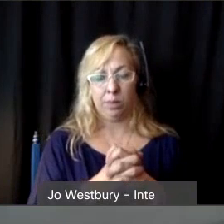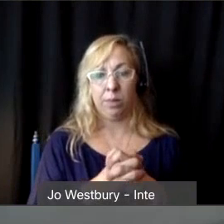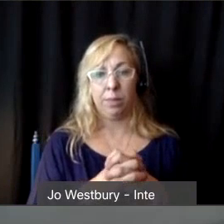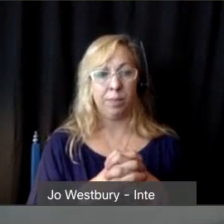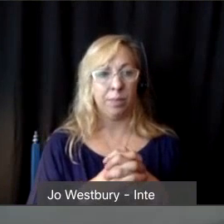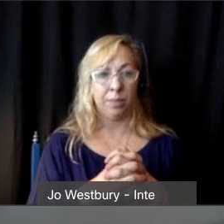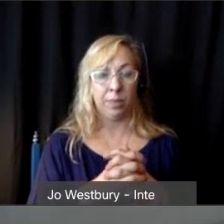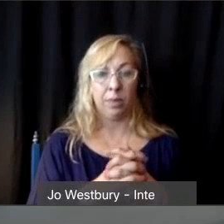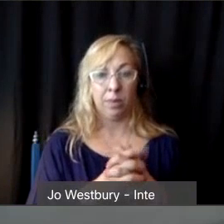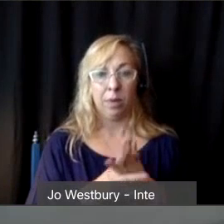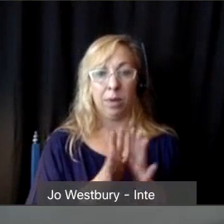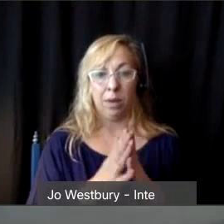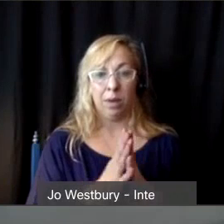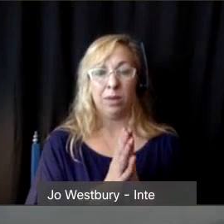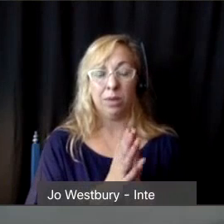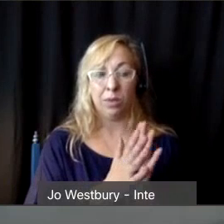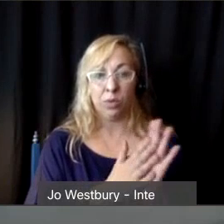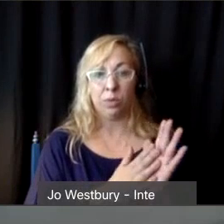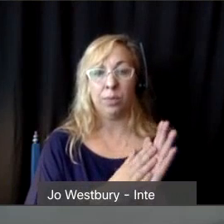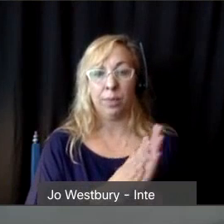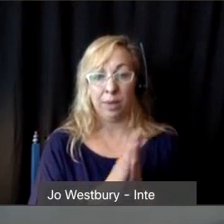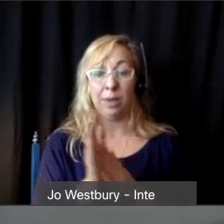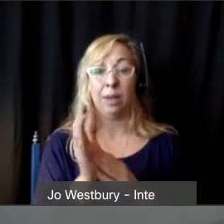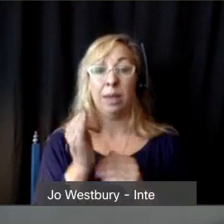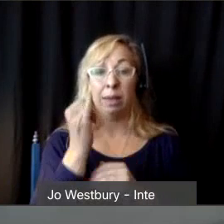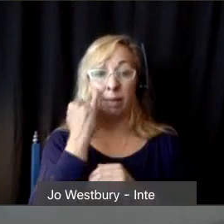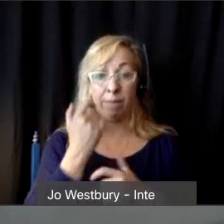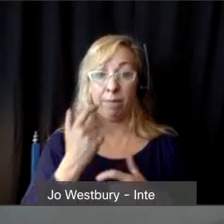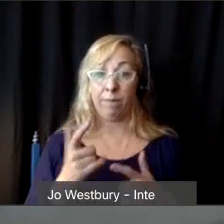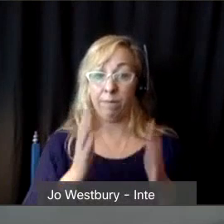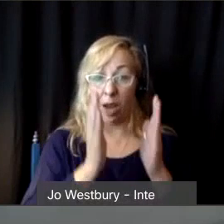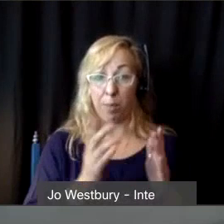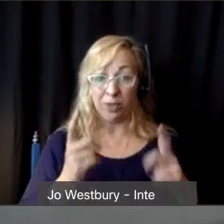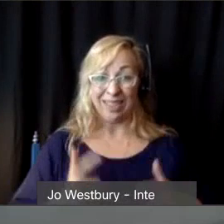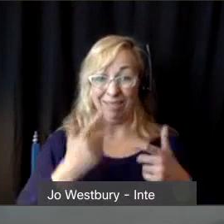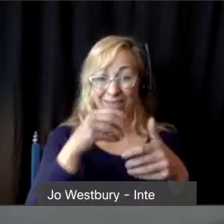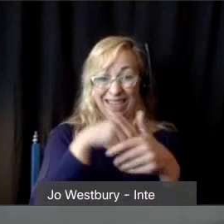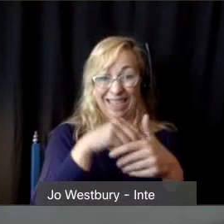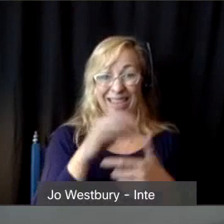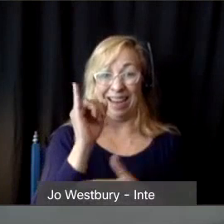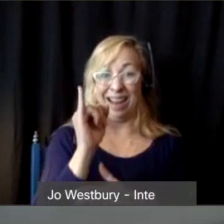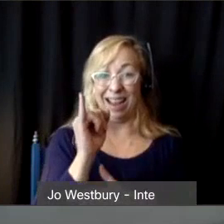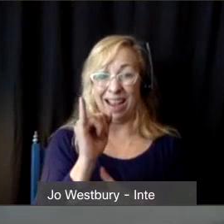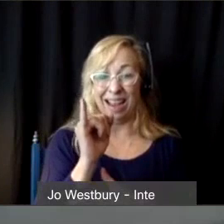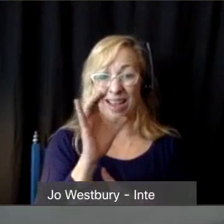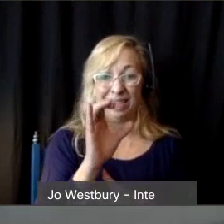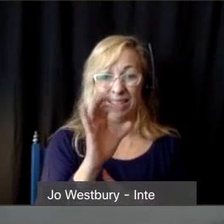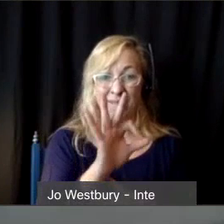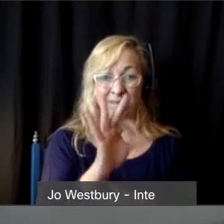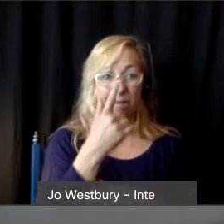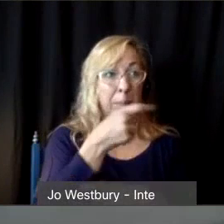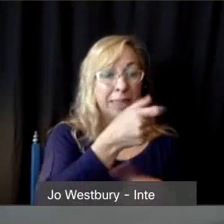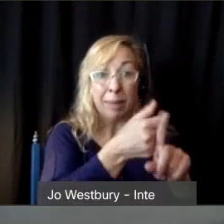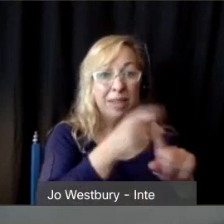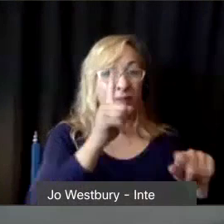exactly understanding sort of where this is going, if a person living at an ICF cannot wear a mask because they cannot independently